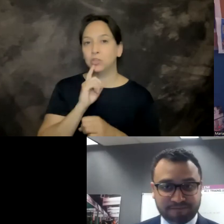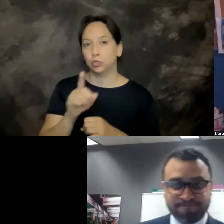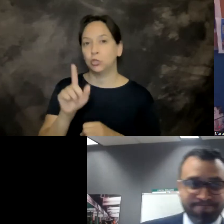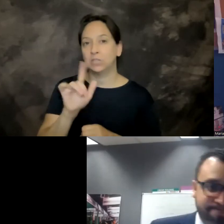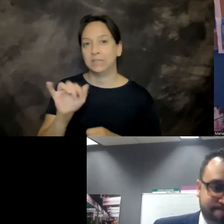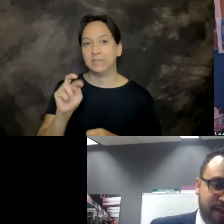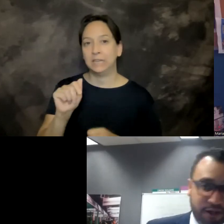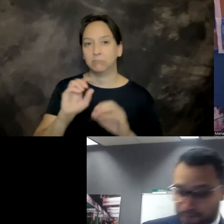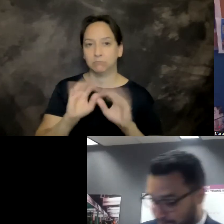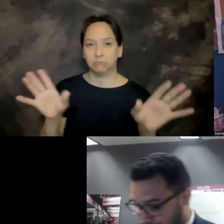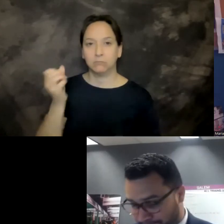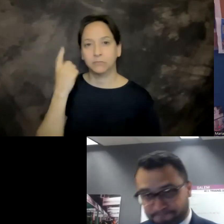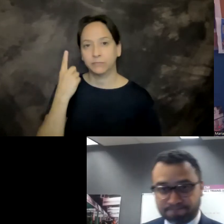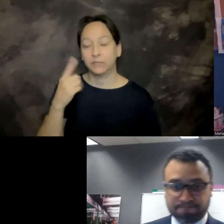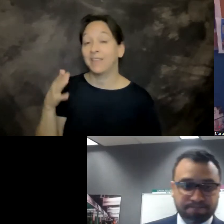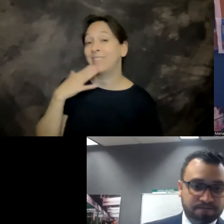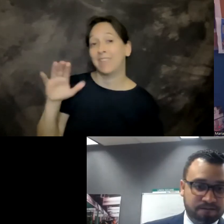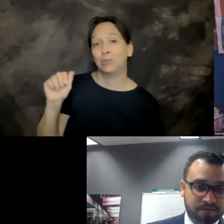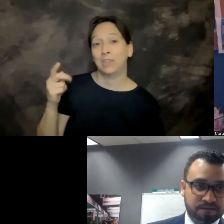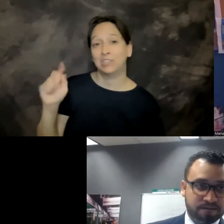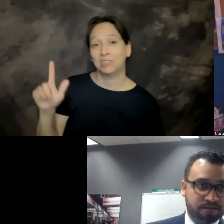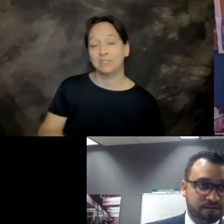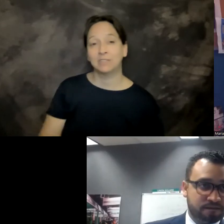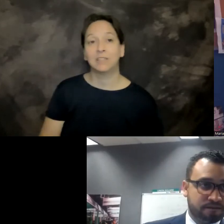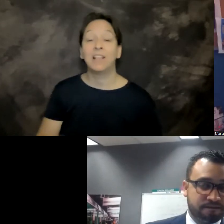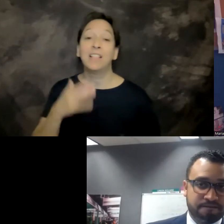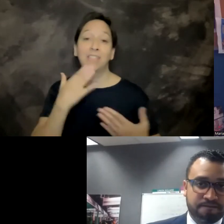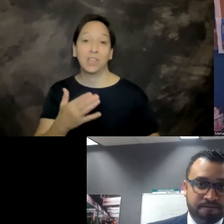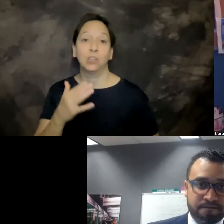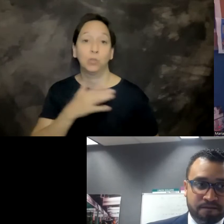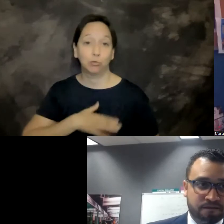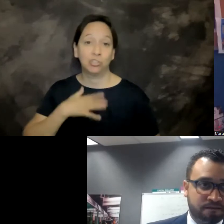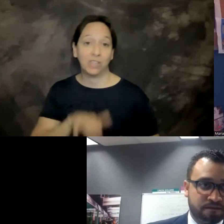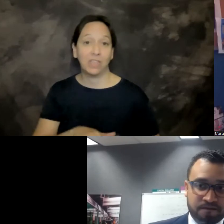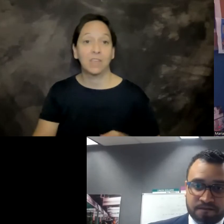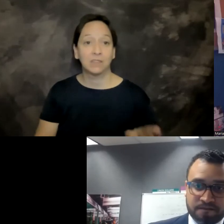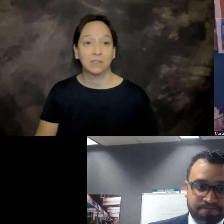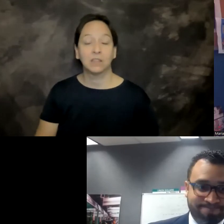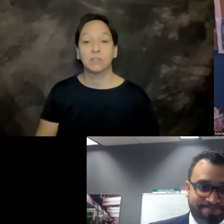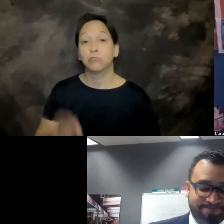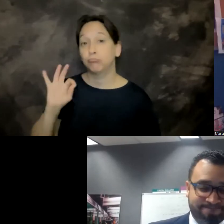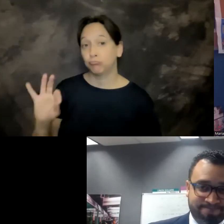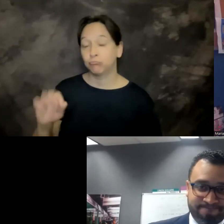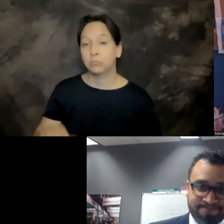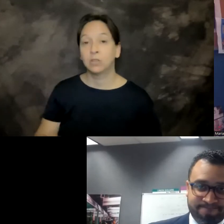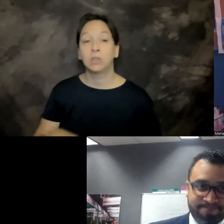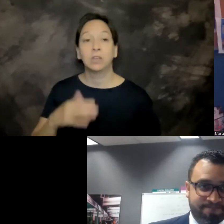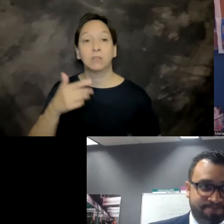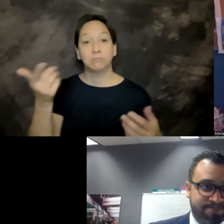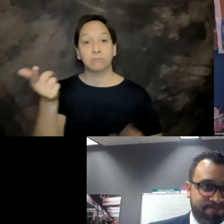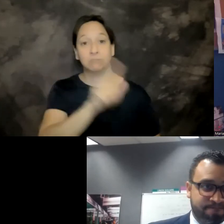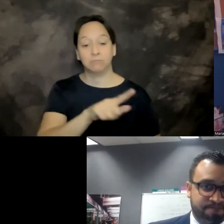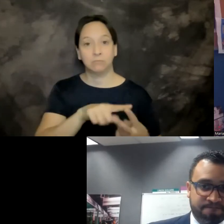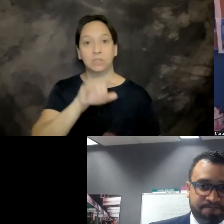clarification. Thank you, Angel. All right. Thank you. I appreciate that. Of course. Jessica, then